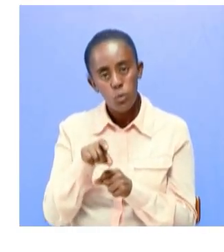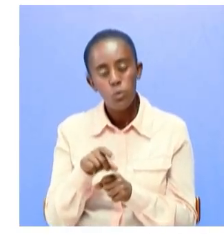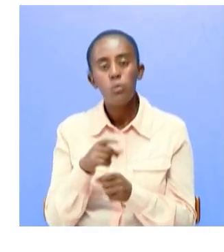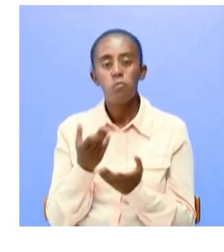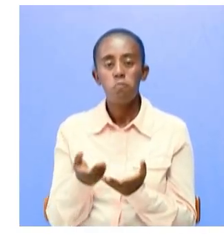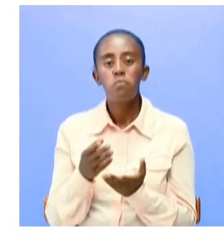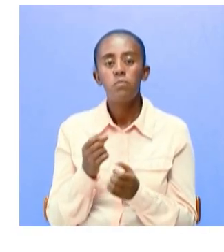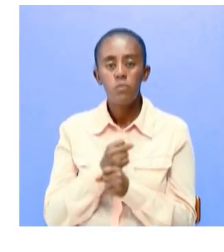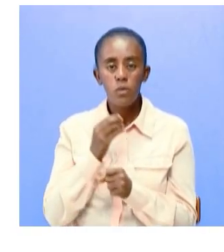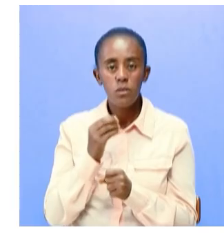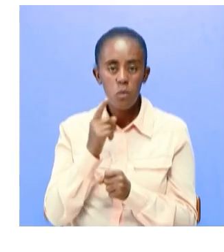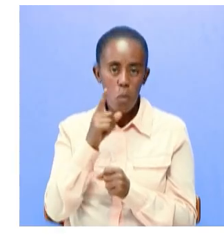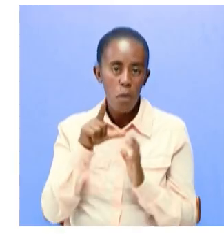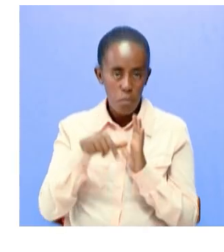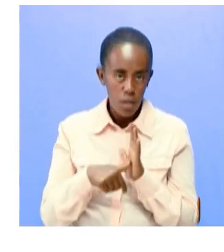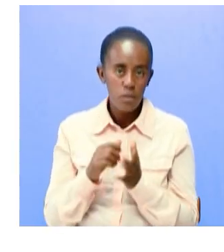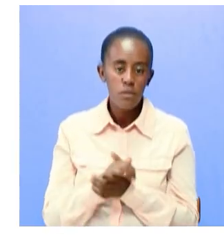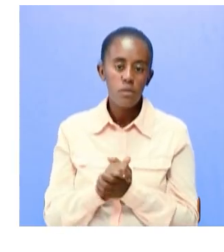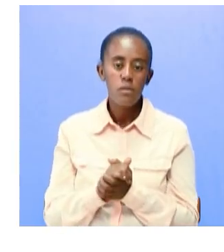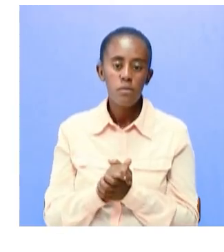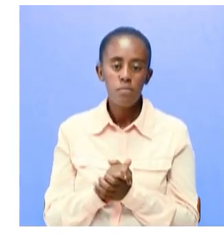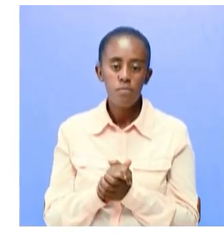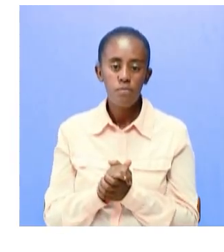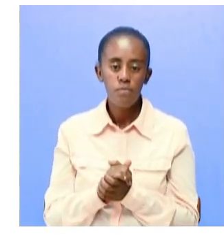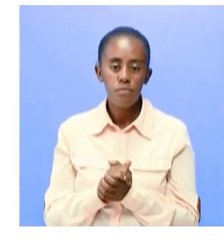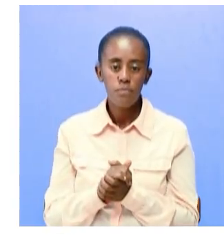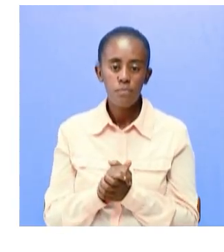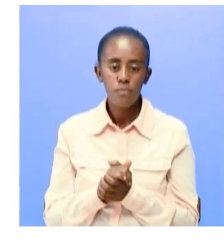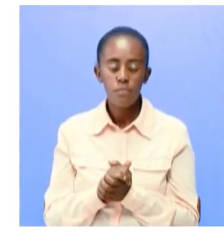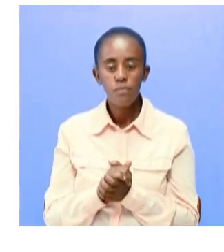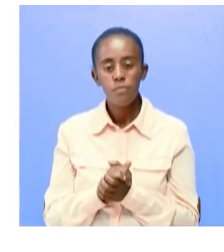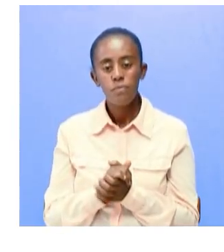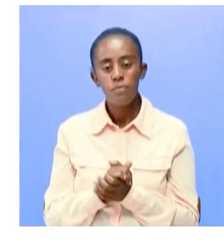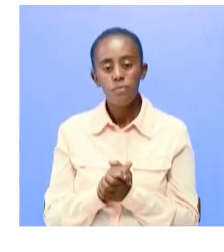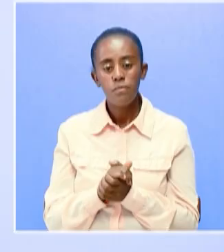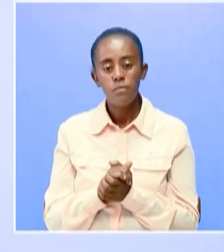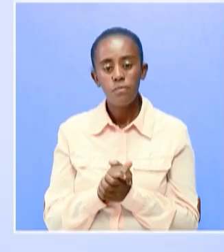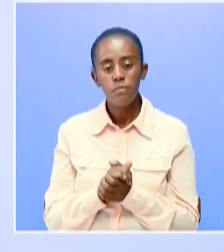within 1 minute. Activity 3.